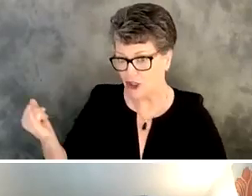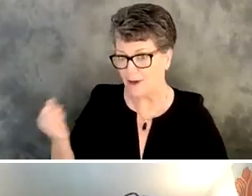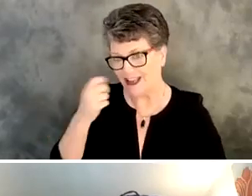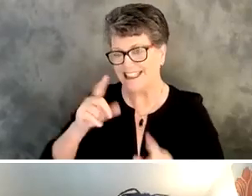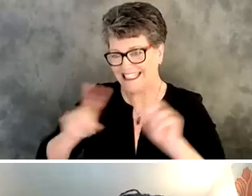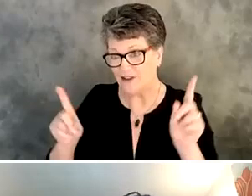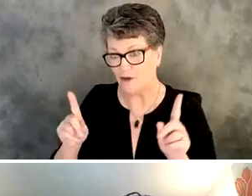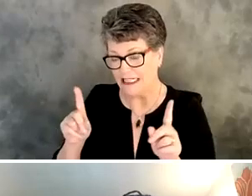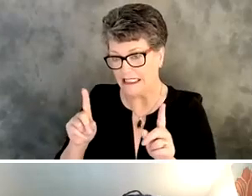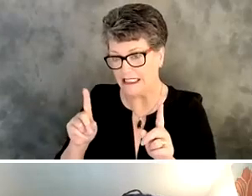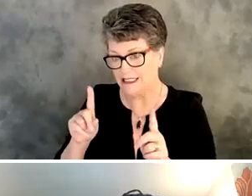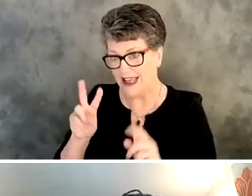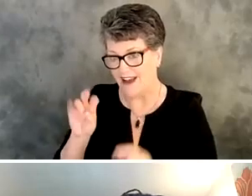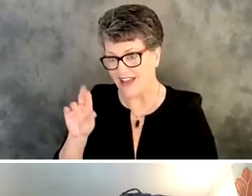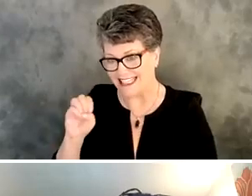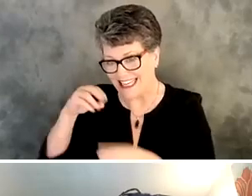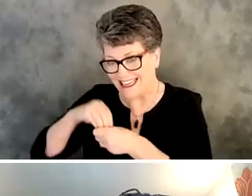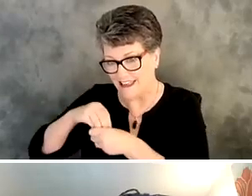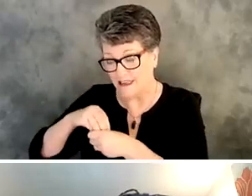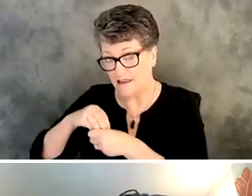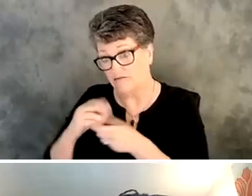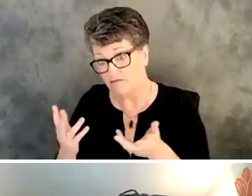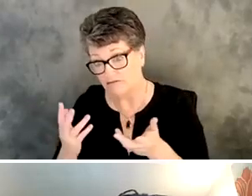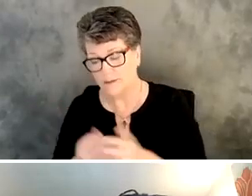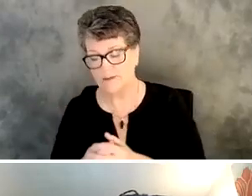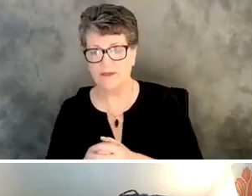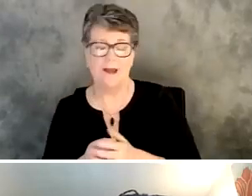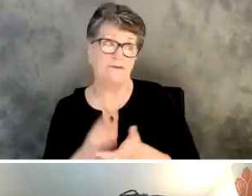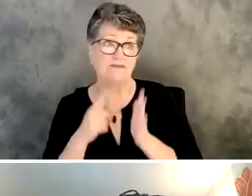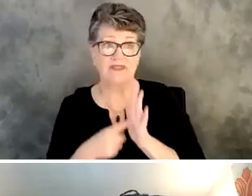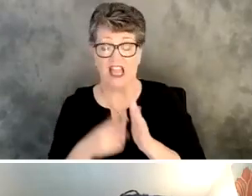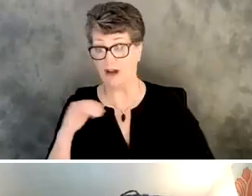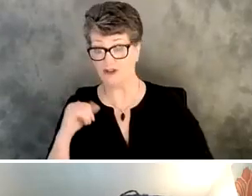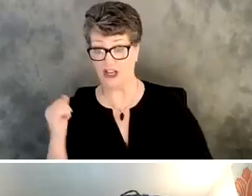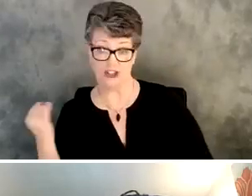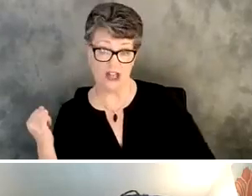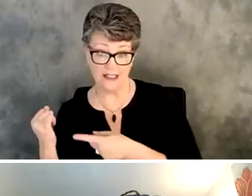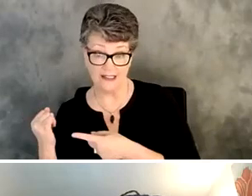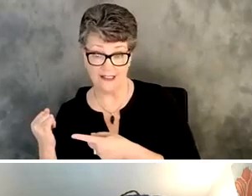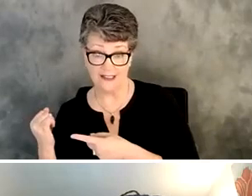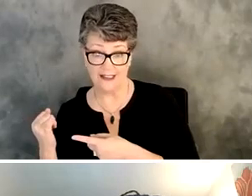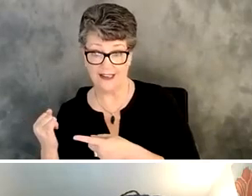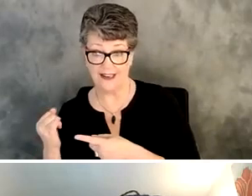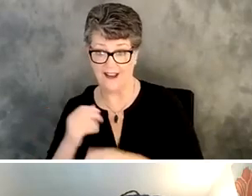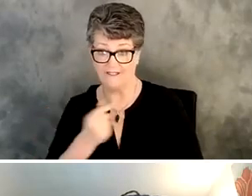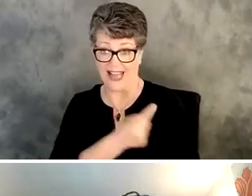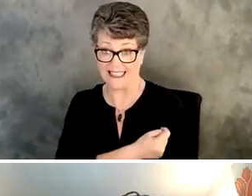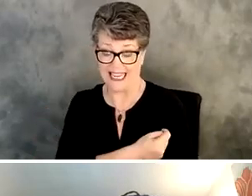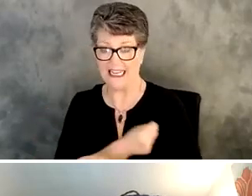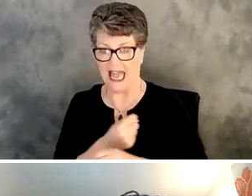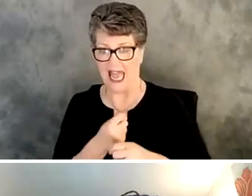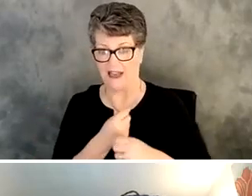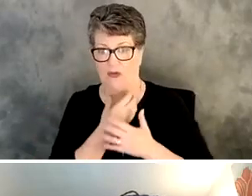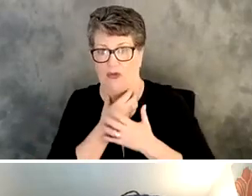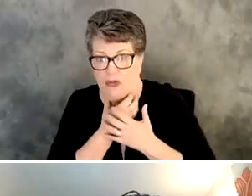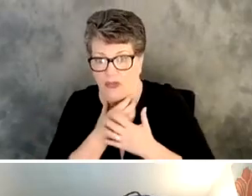okay? So you could still go on to get Johnson & Johnson. Let's say you have Johnson & Johnson vaccine, and then you get anaphylaxis from